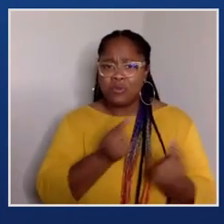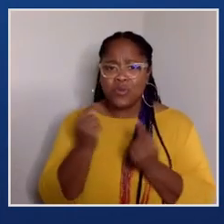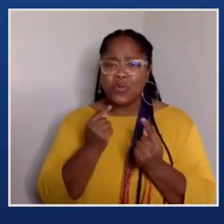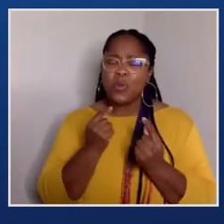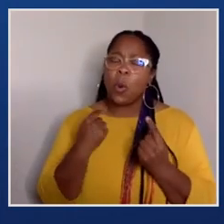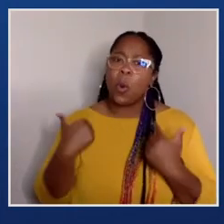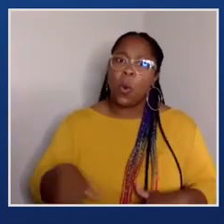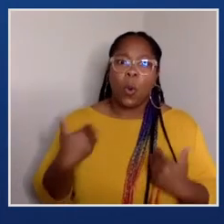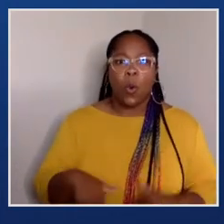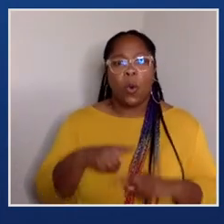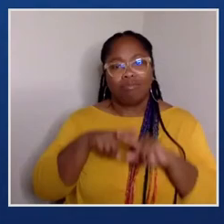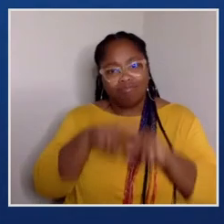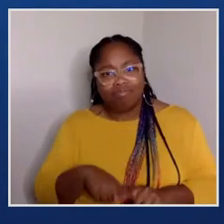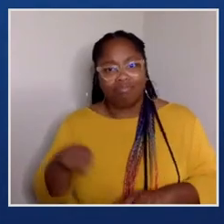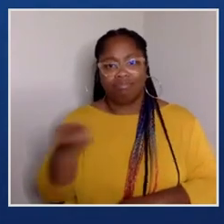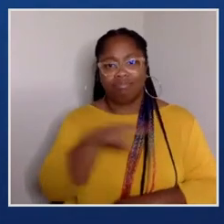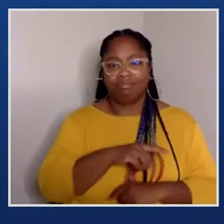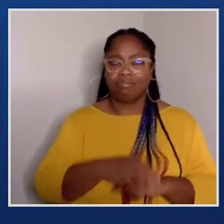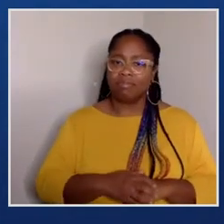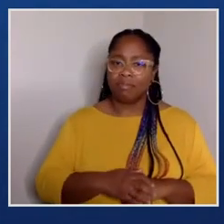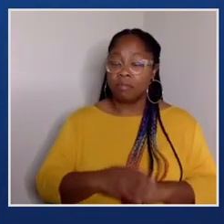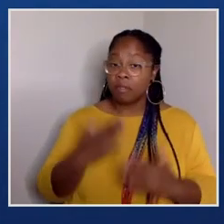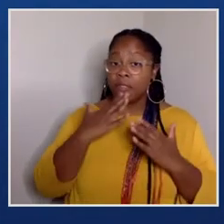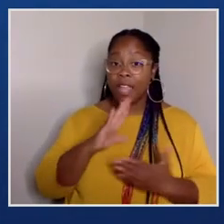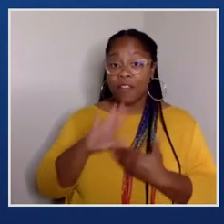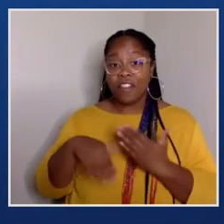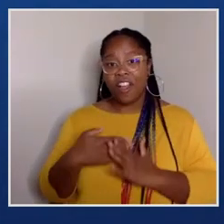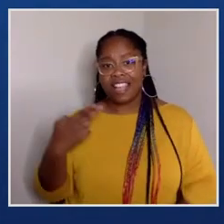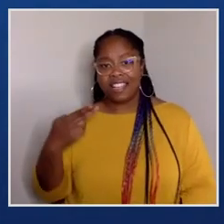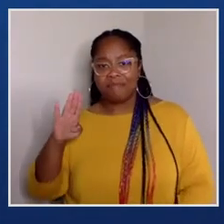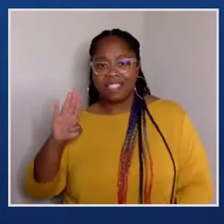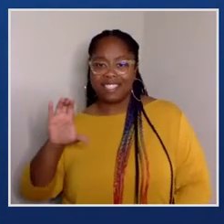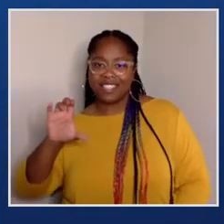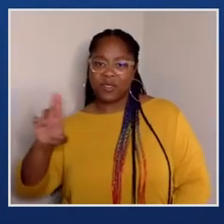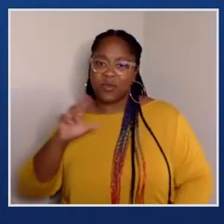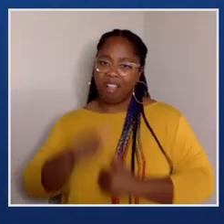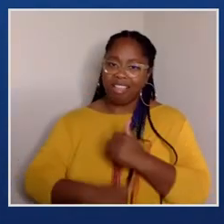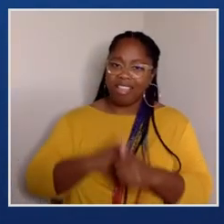you. And thank you to all of the HBCU alumni and